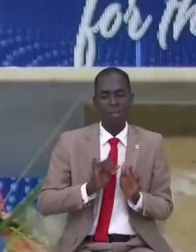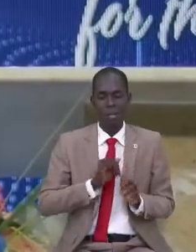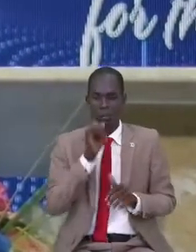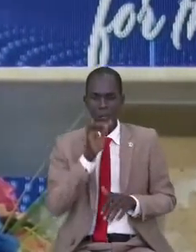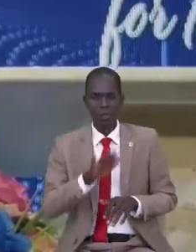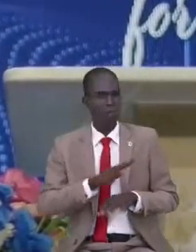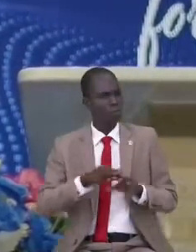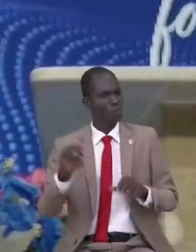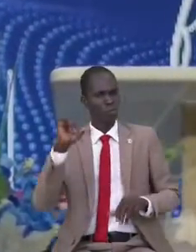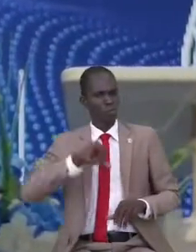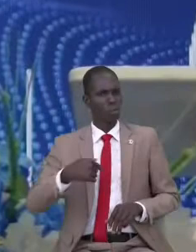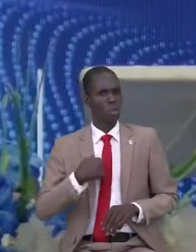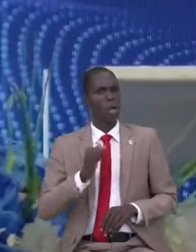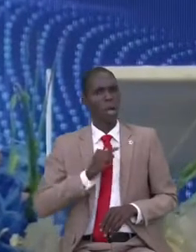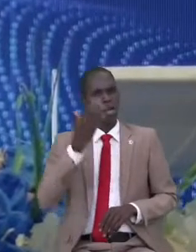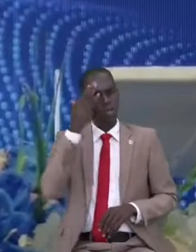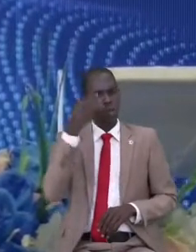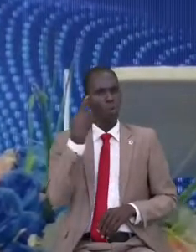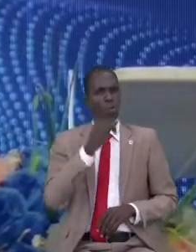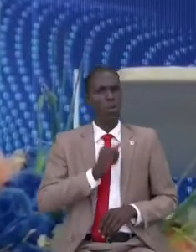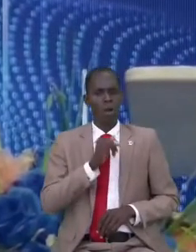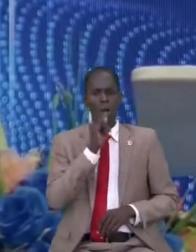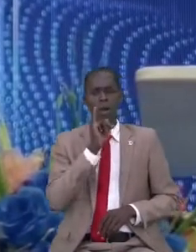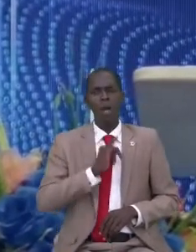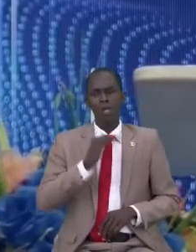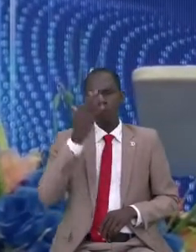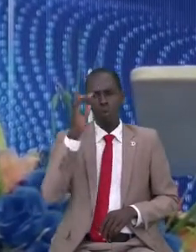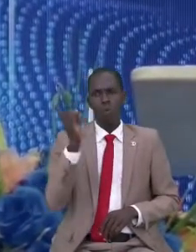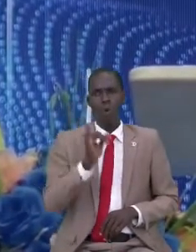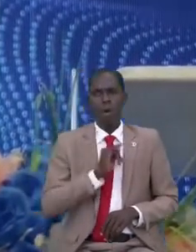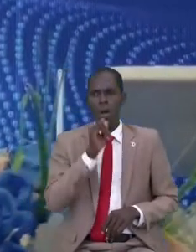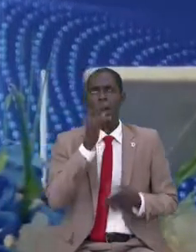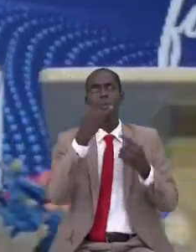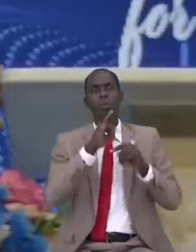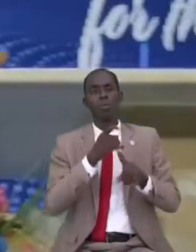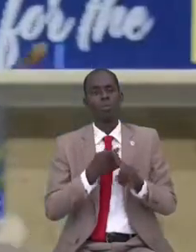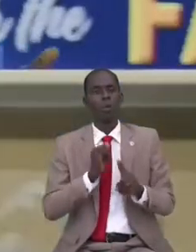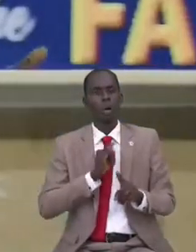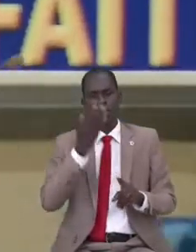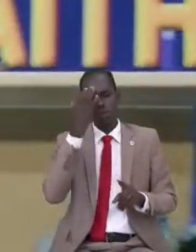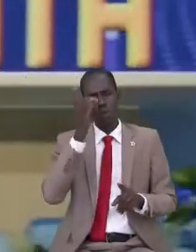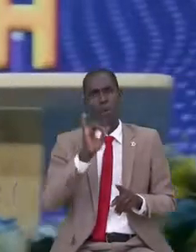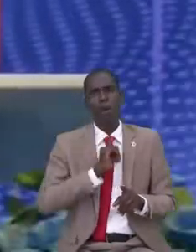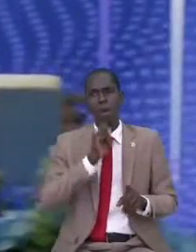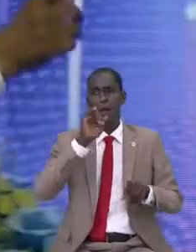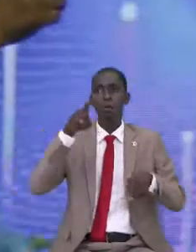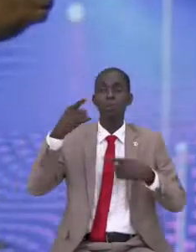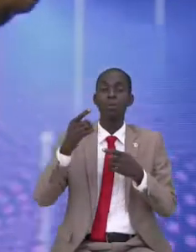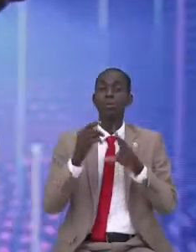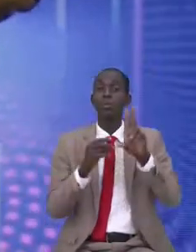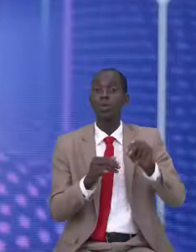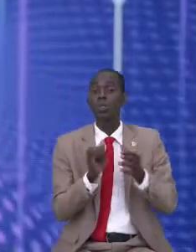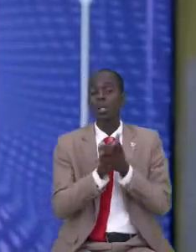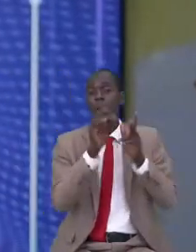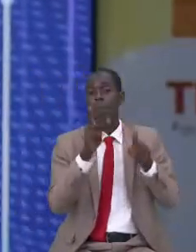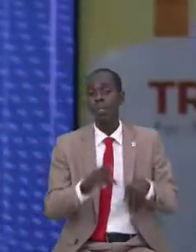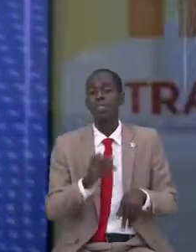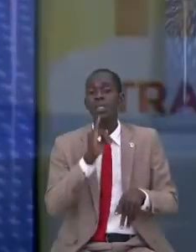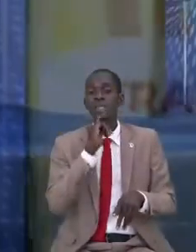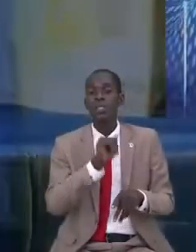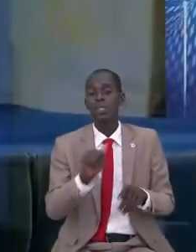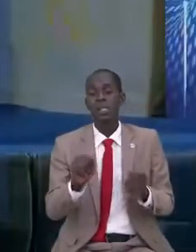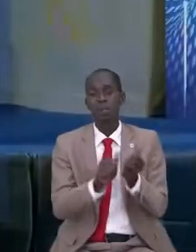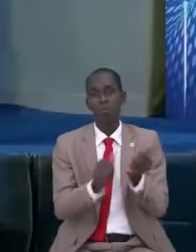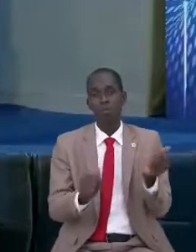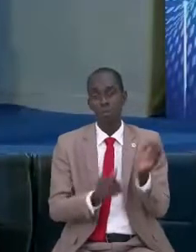I know who I am, and I know where I'm coming from. I know where I'm going. He is a backslider. It